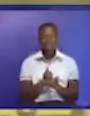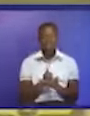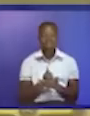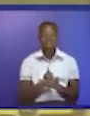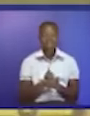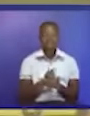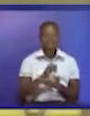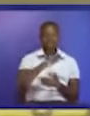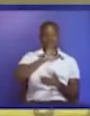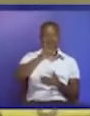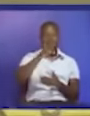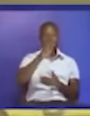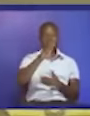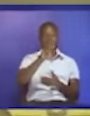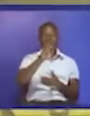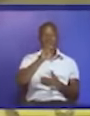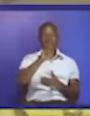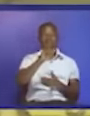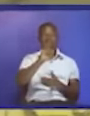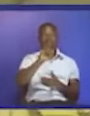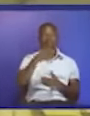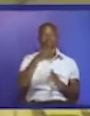Jeremiah chapter 6 and verse 16.